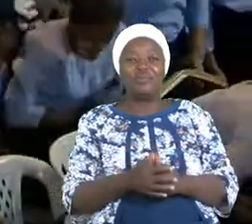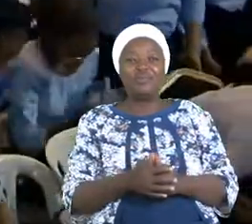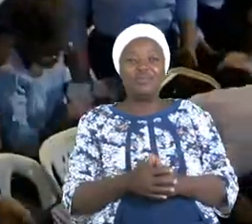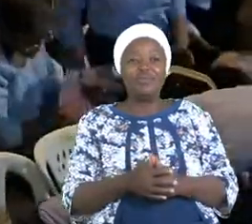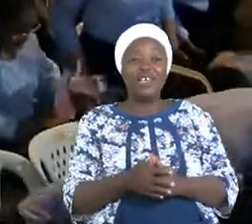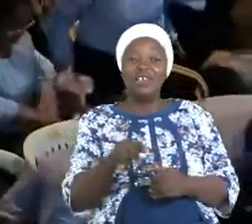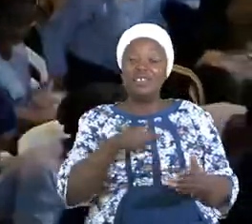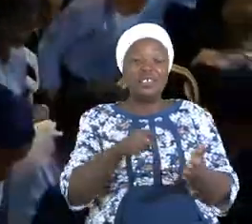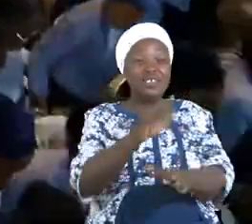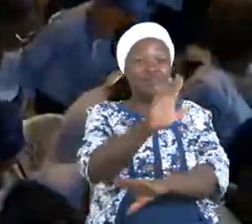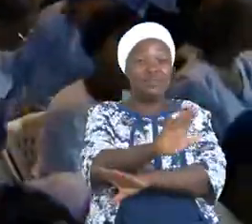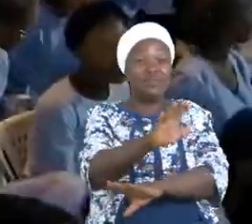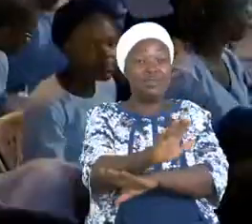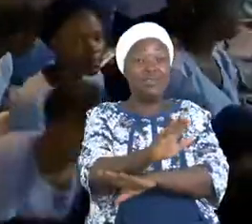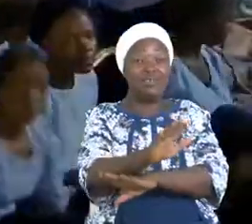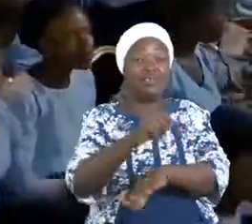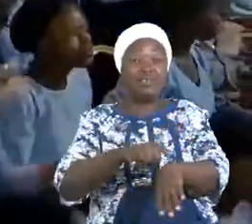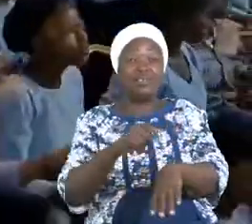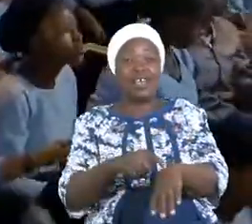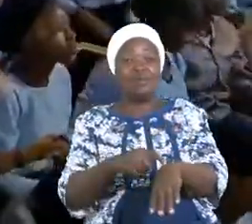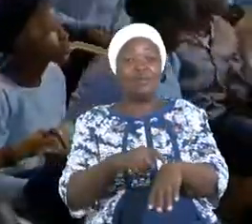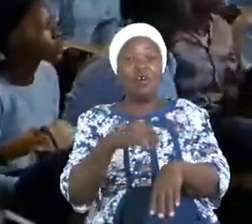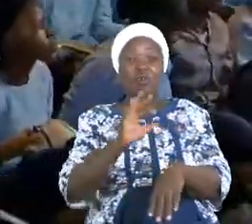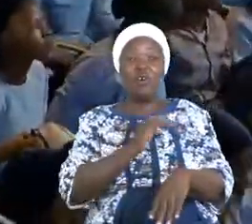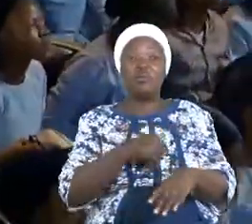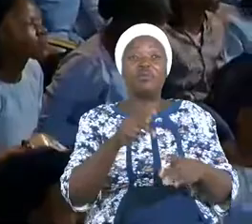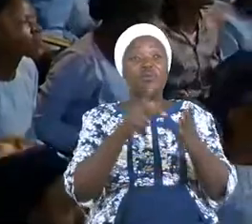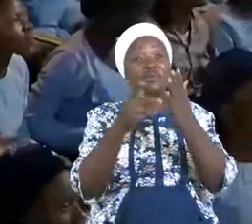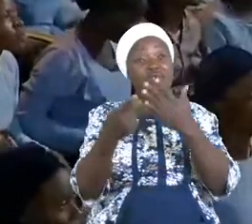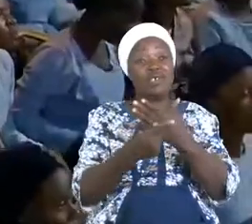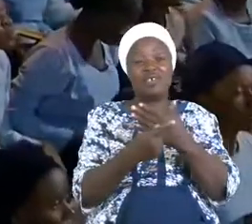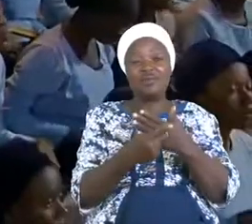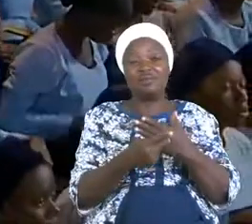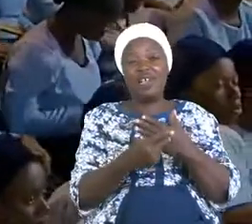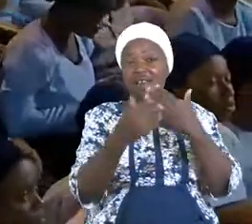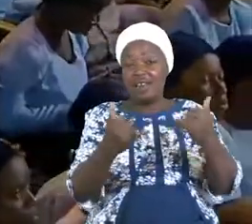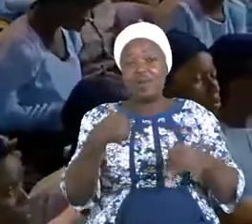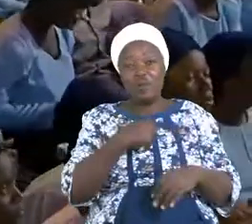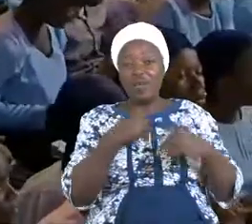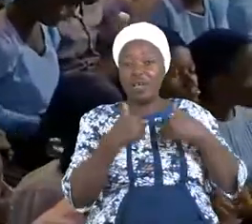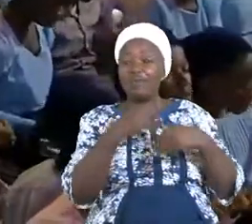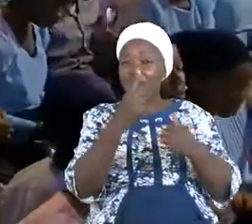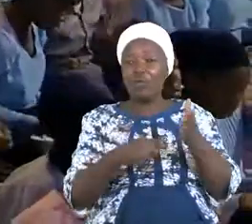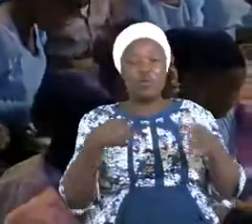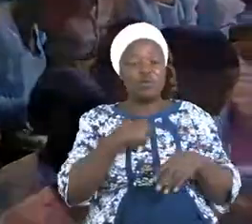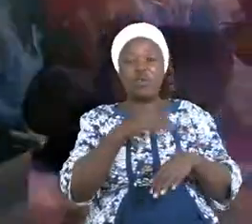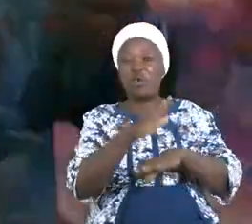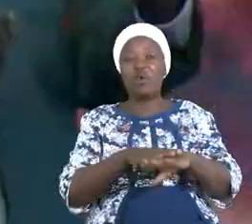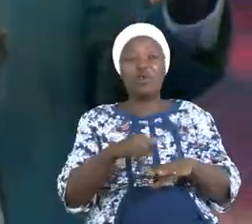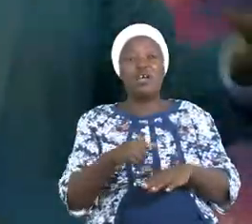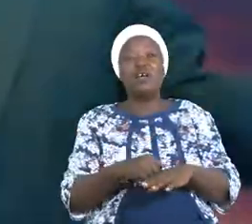session of our retreat, now we have what we call